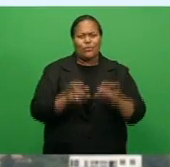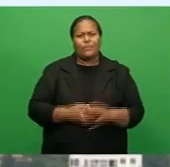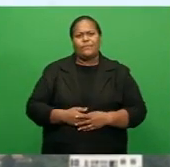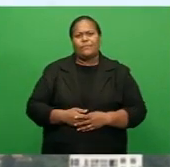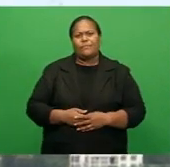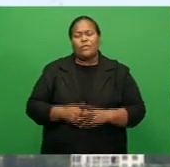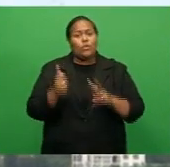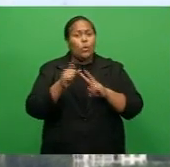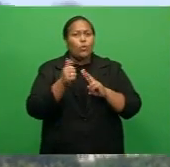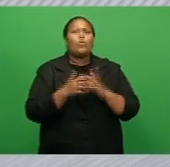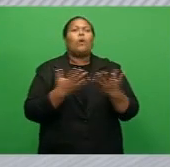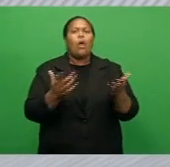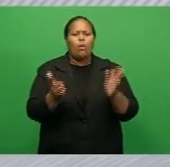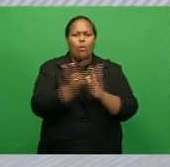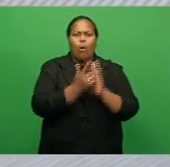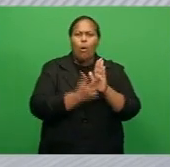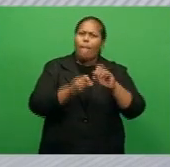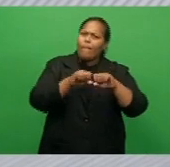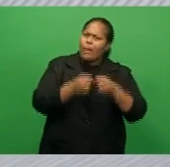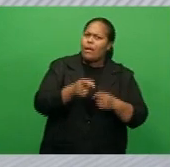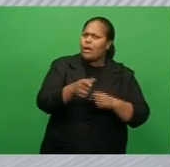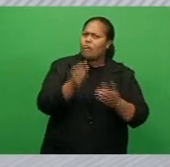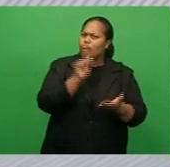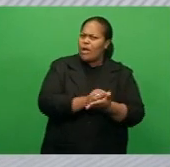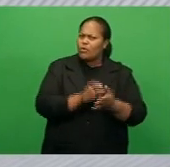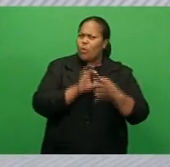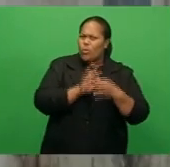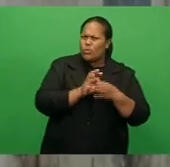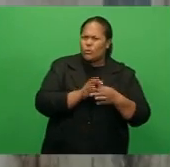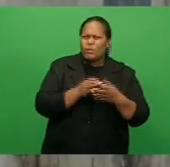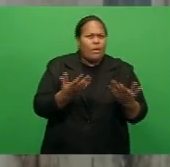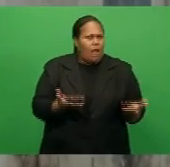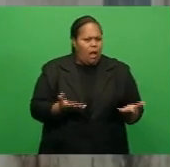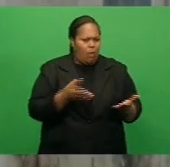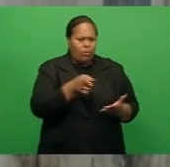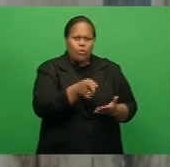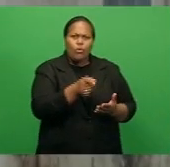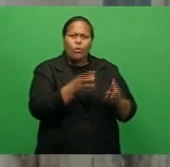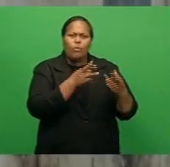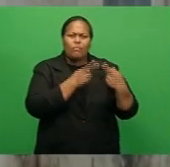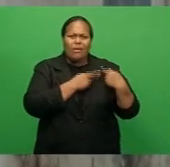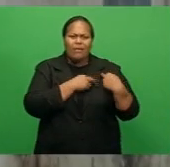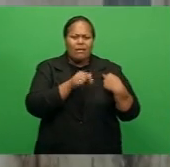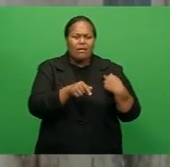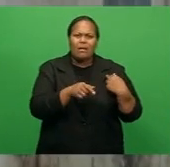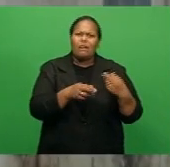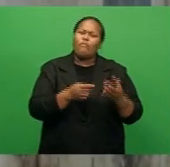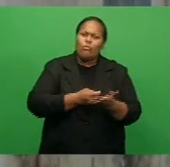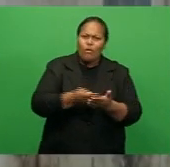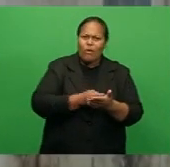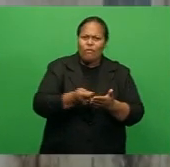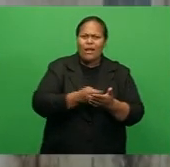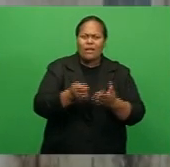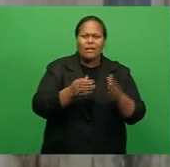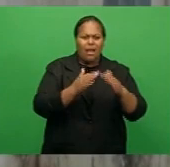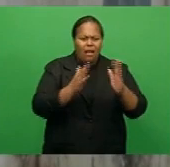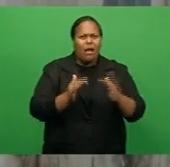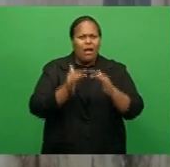legal questions about rights, ownership and restitution of rights, as renting out property in an informal settlement